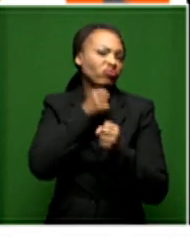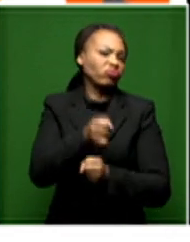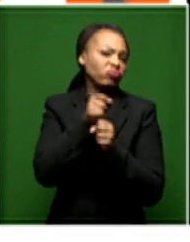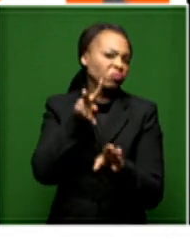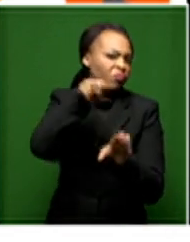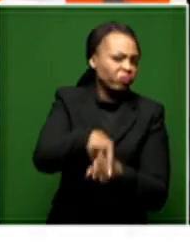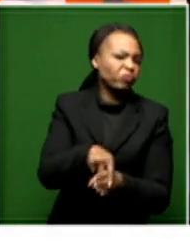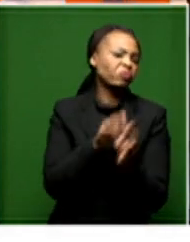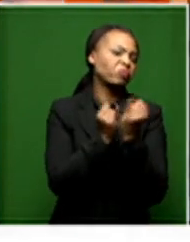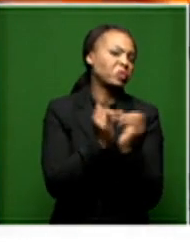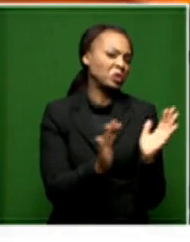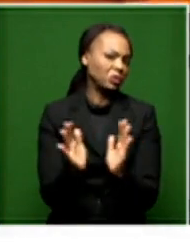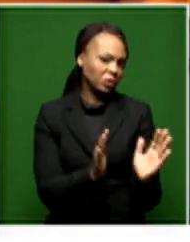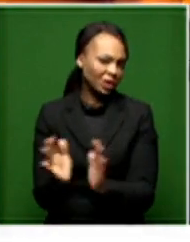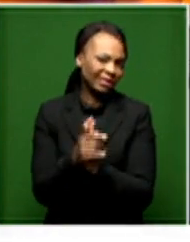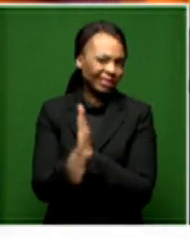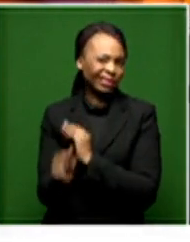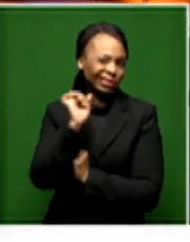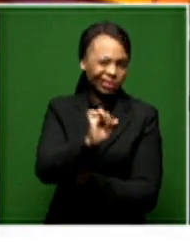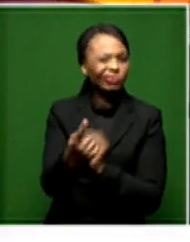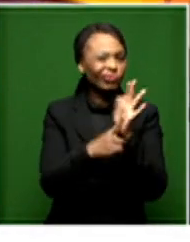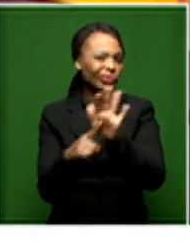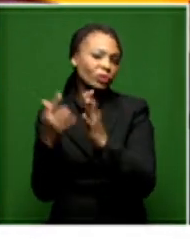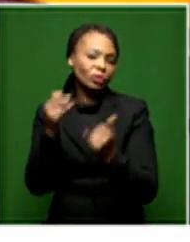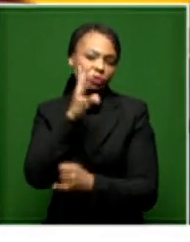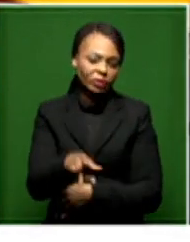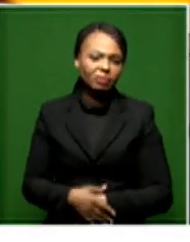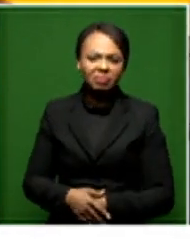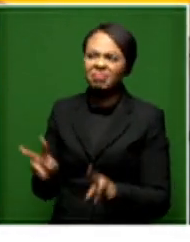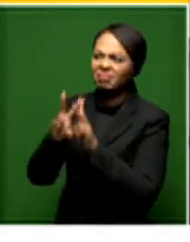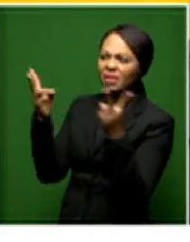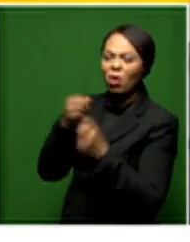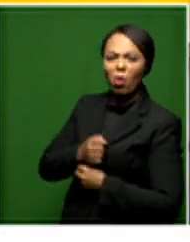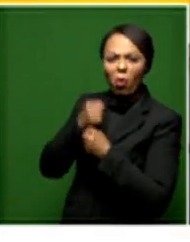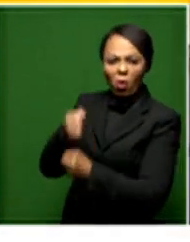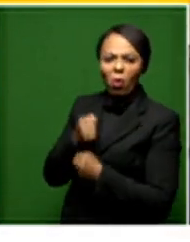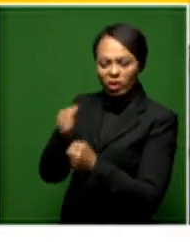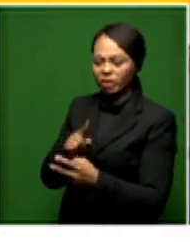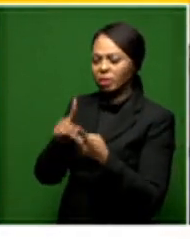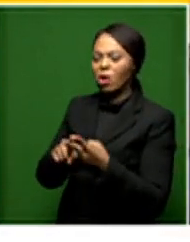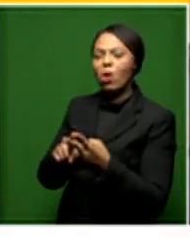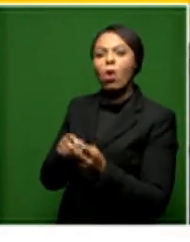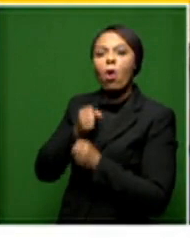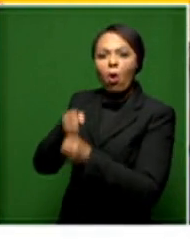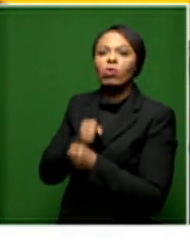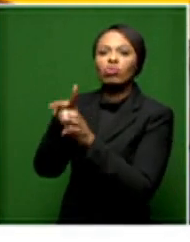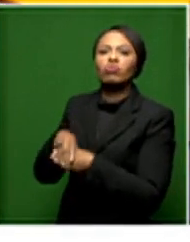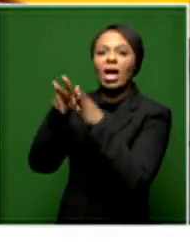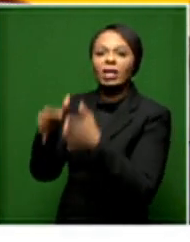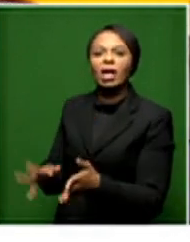what's the proportion of effort that is expected from both the horse and the horse rider himself insofar as